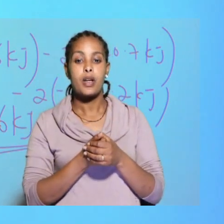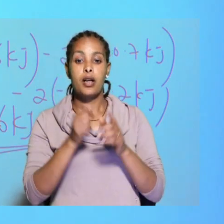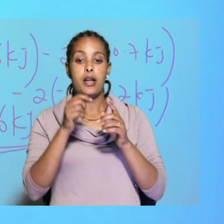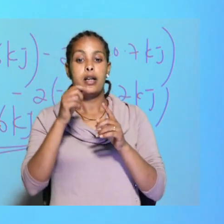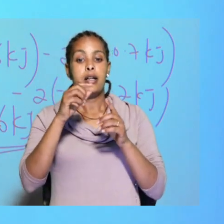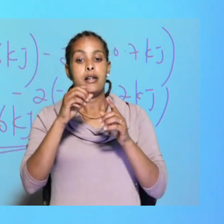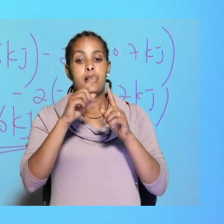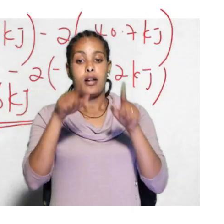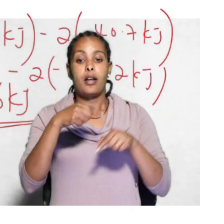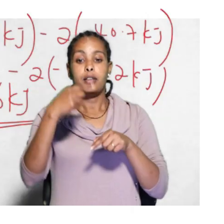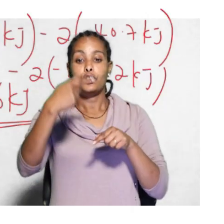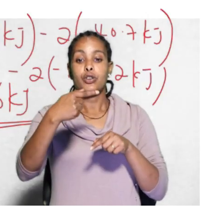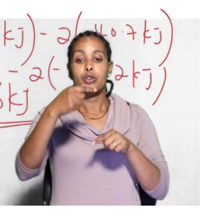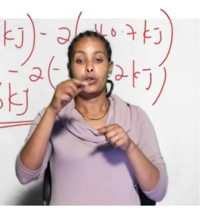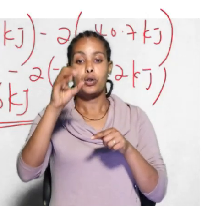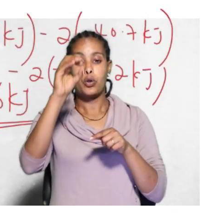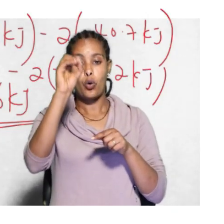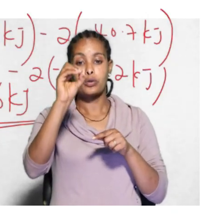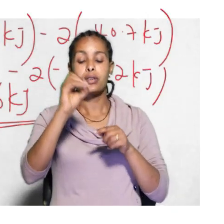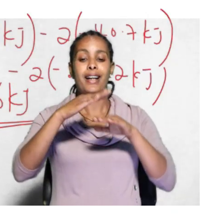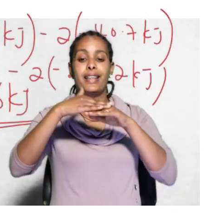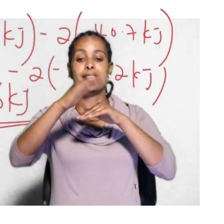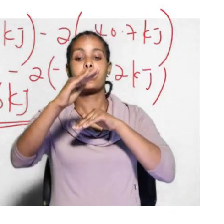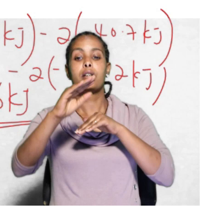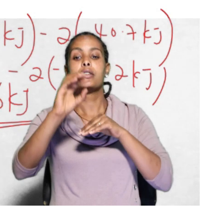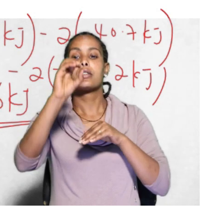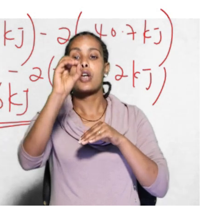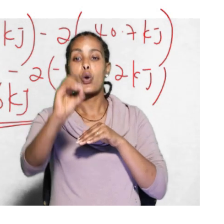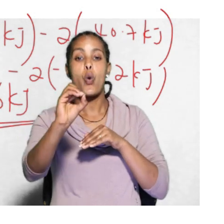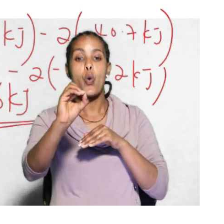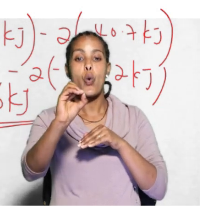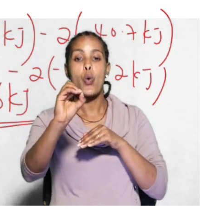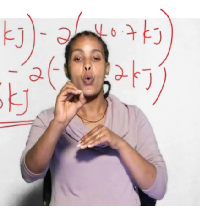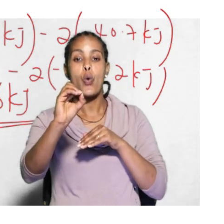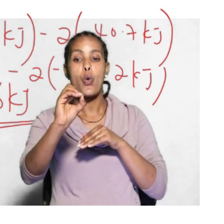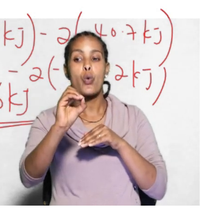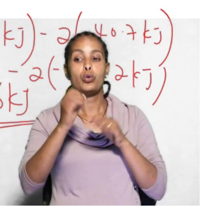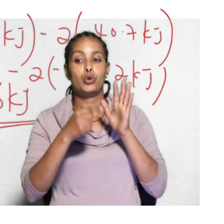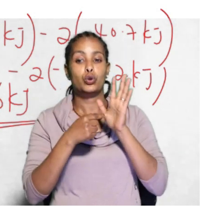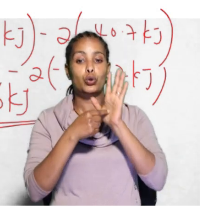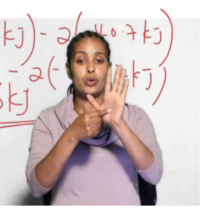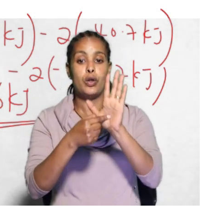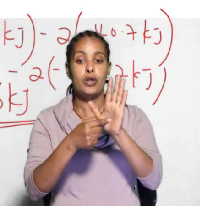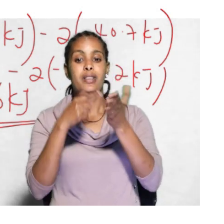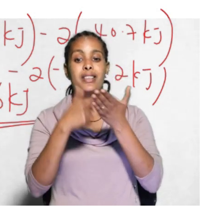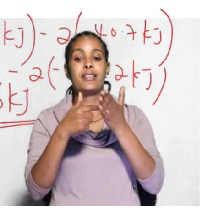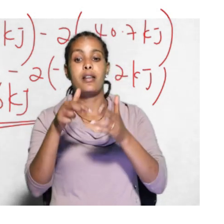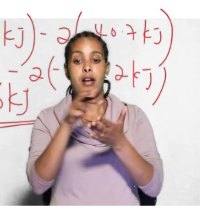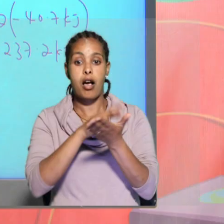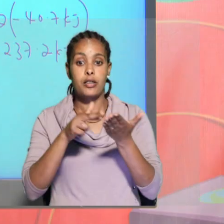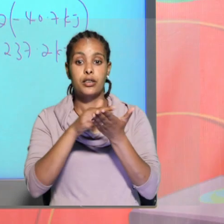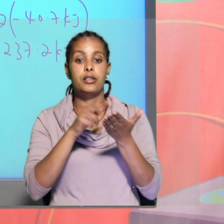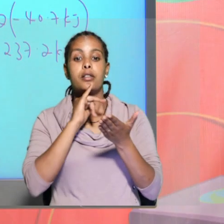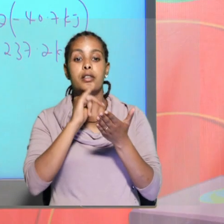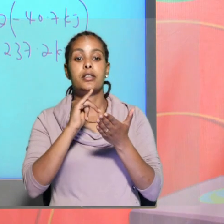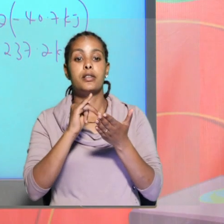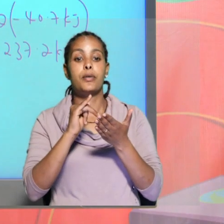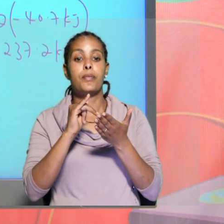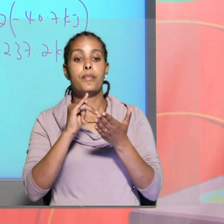Delta G naught is greater than 0. Show that this reaction